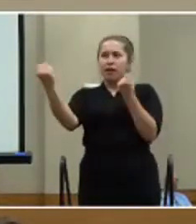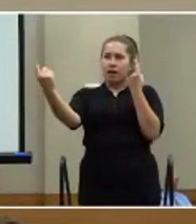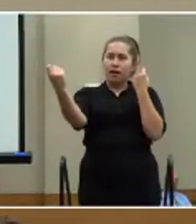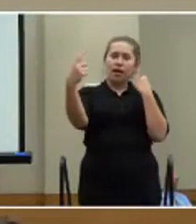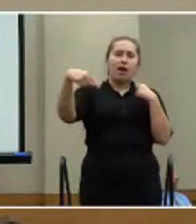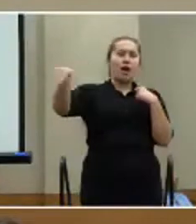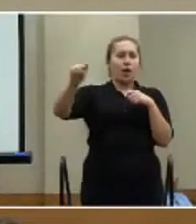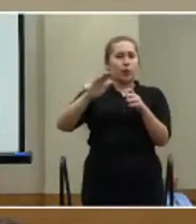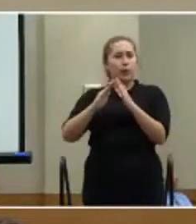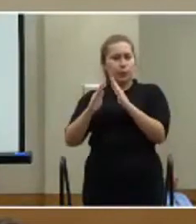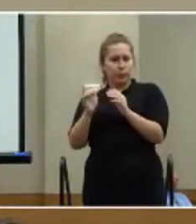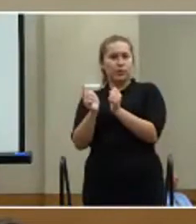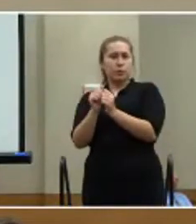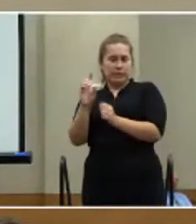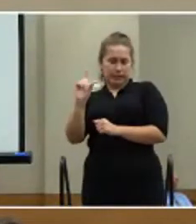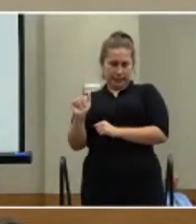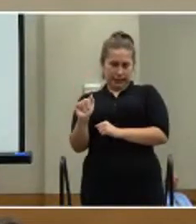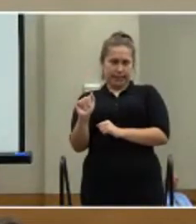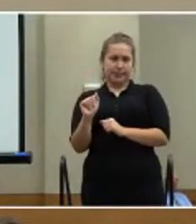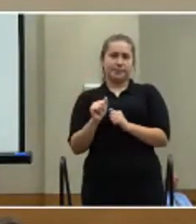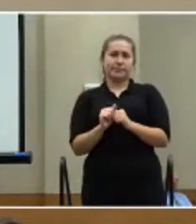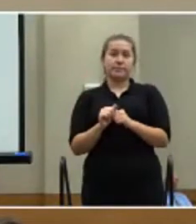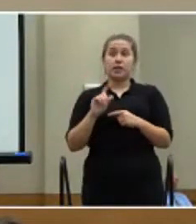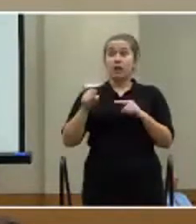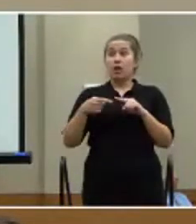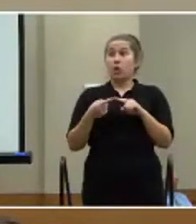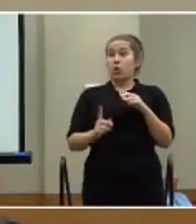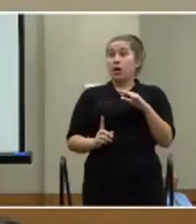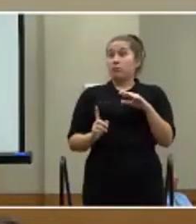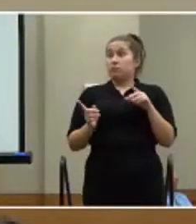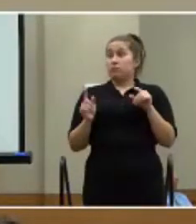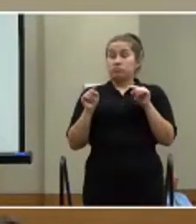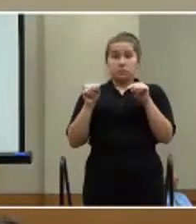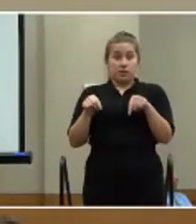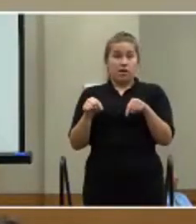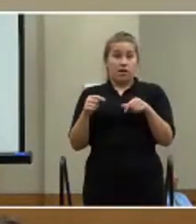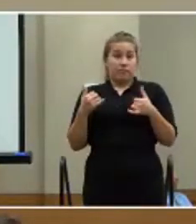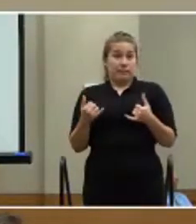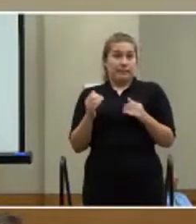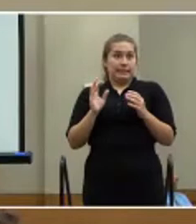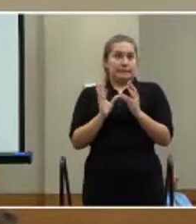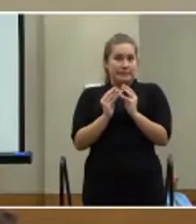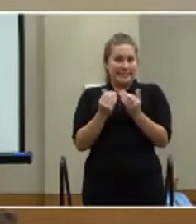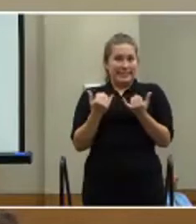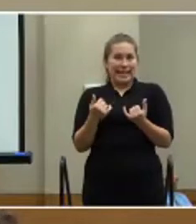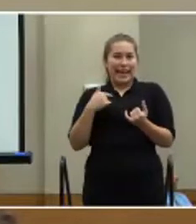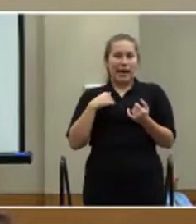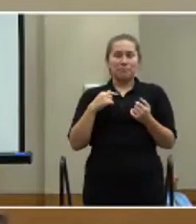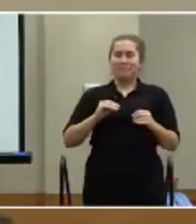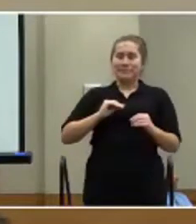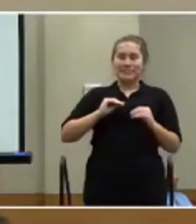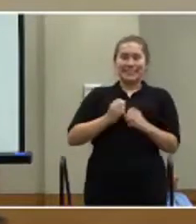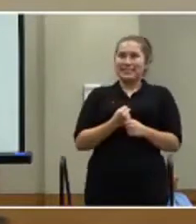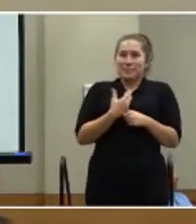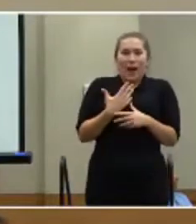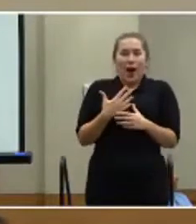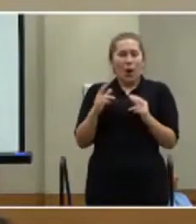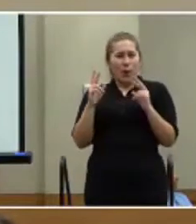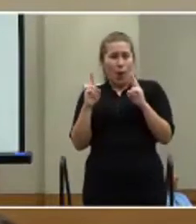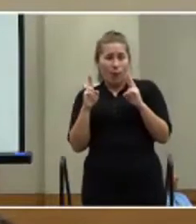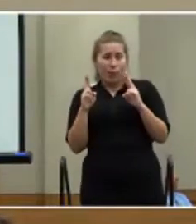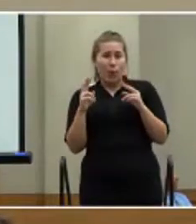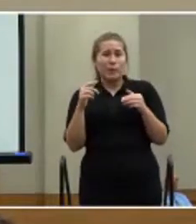disabilities. You know, in coming to this meeting today, I'm both inspired and hopeful as we approach the